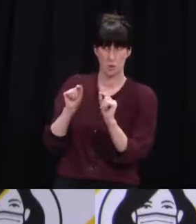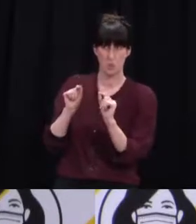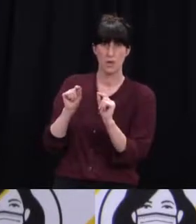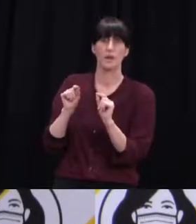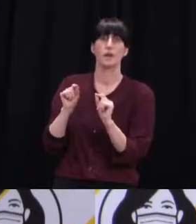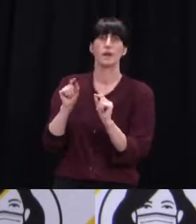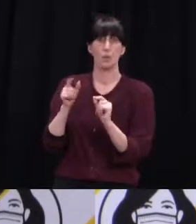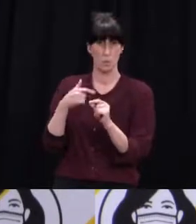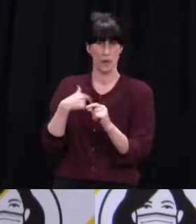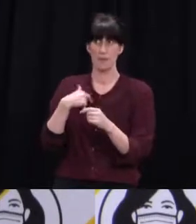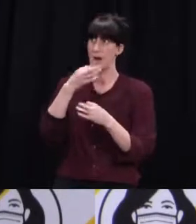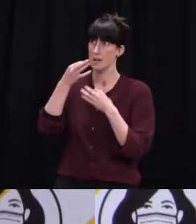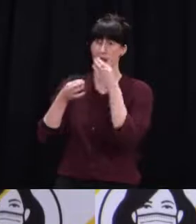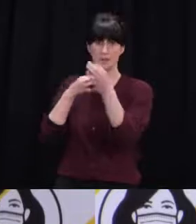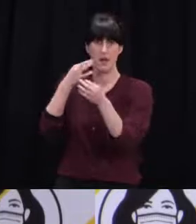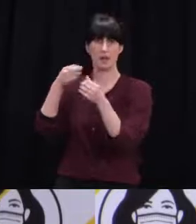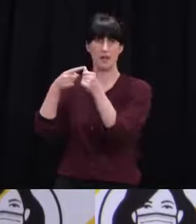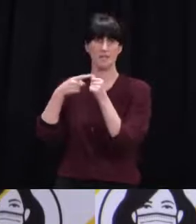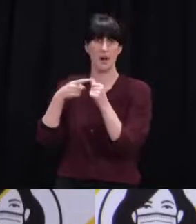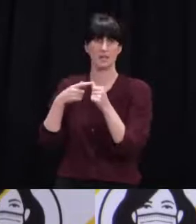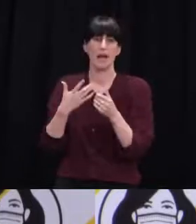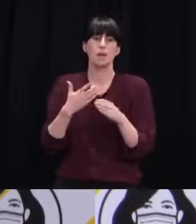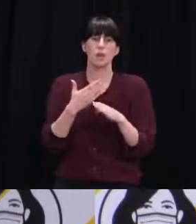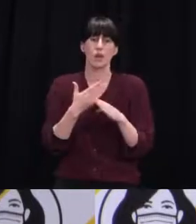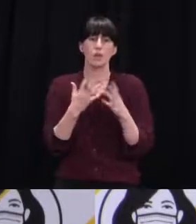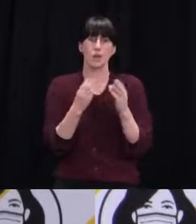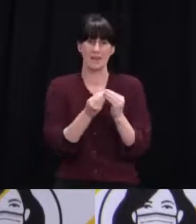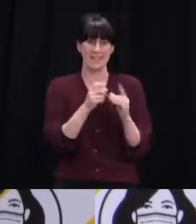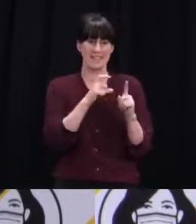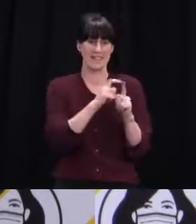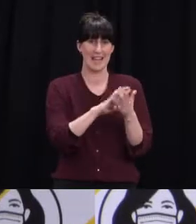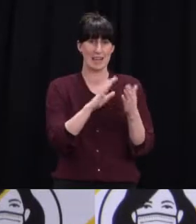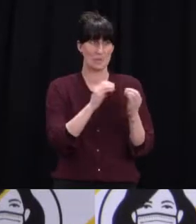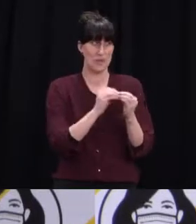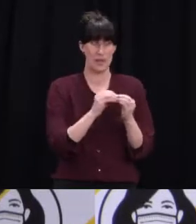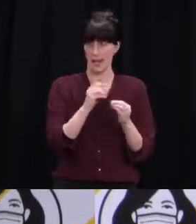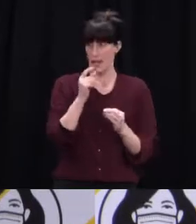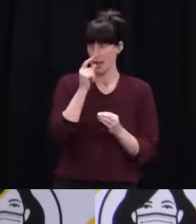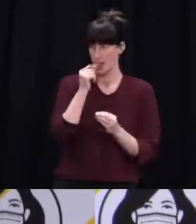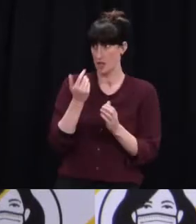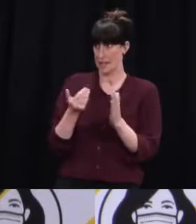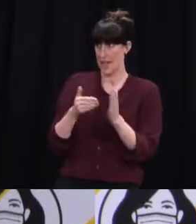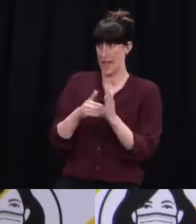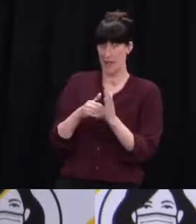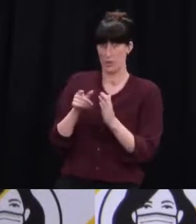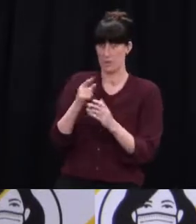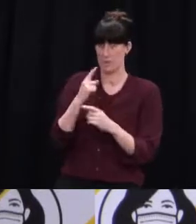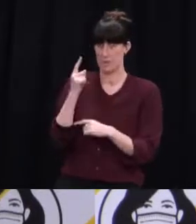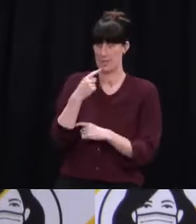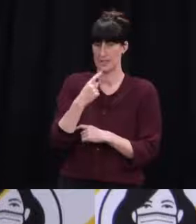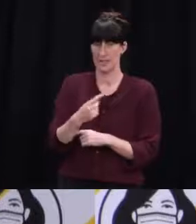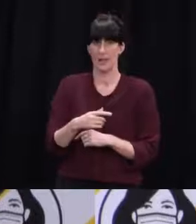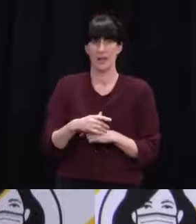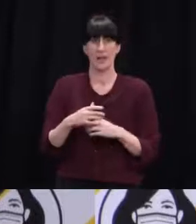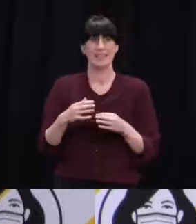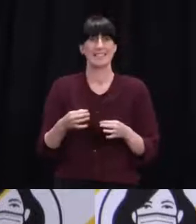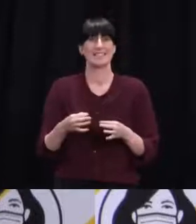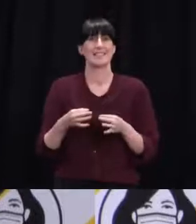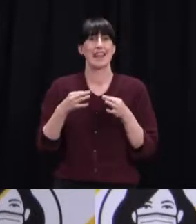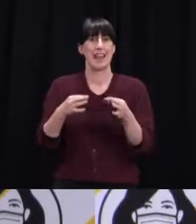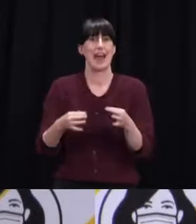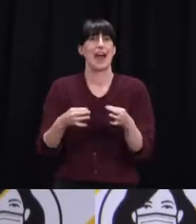then what the expert advice was to actually do in this situation, and we've been seeking that advice, working closely with the